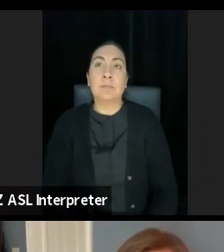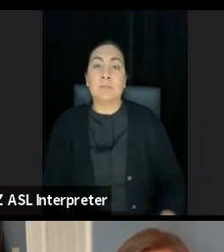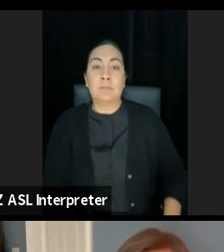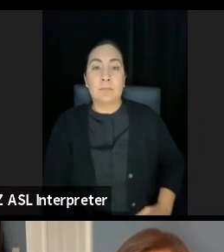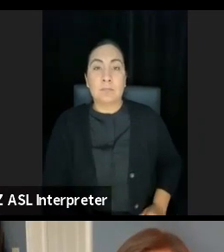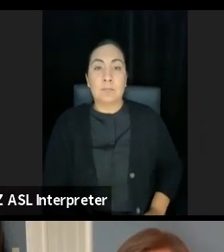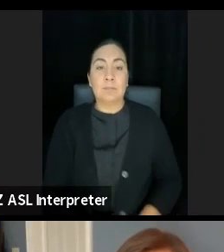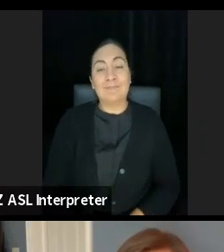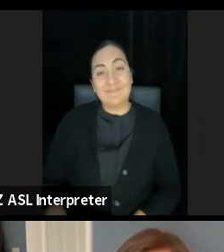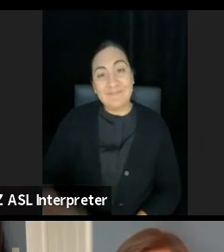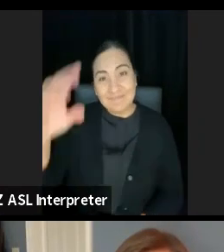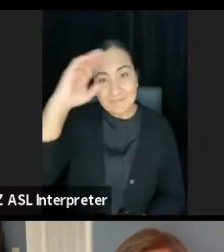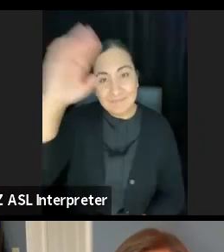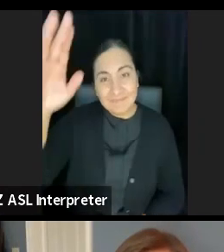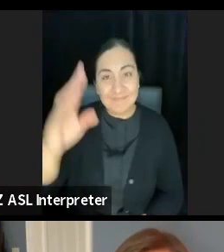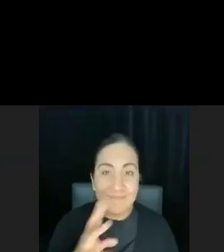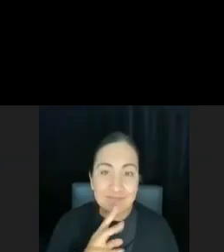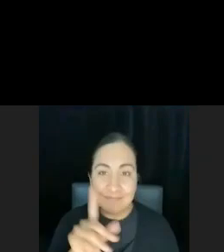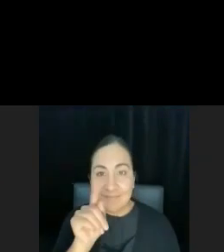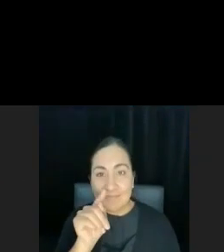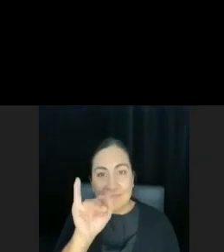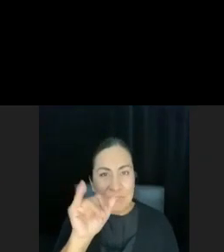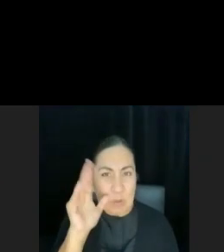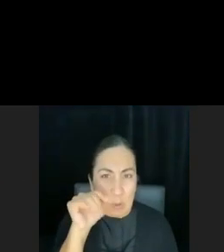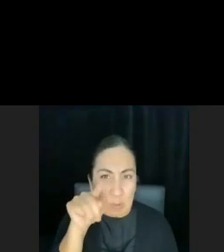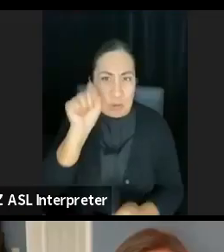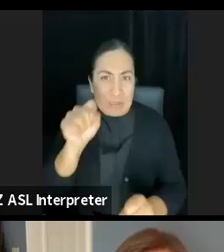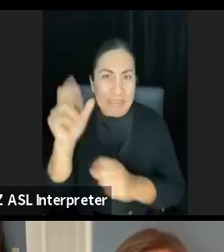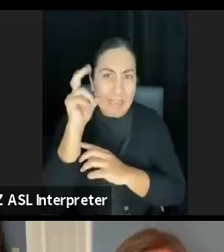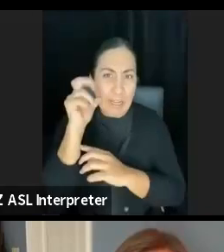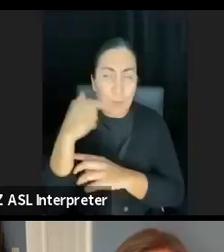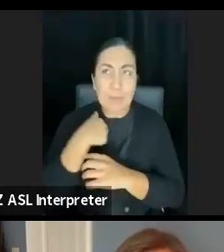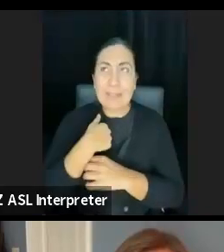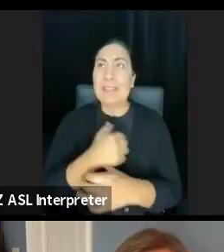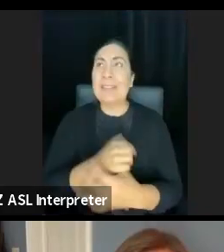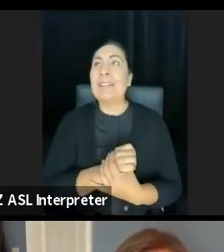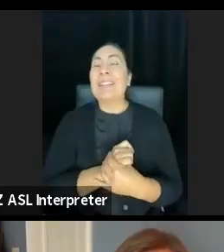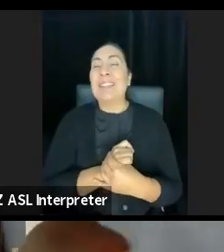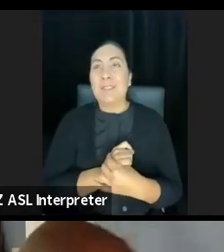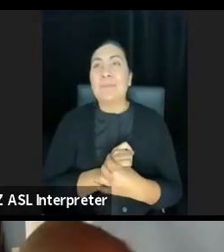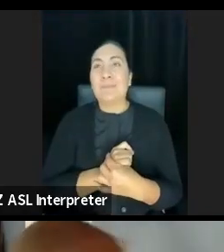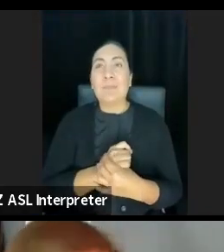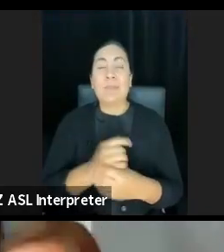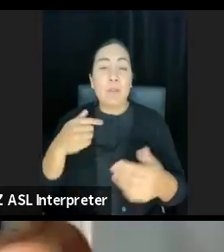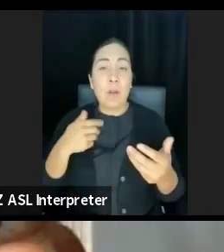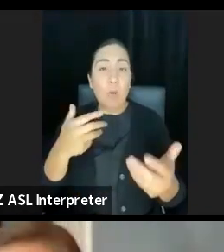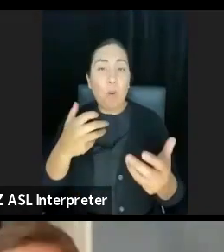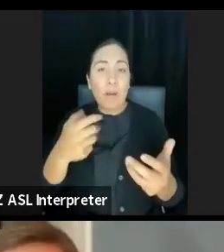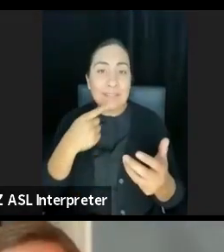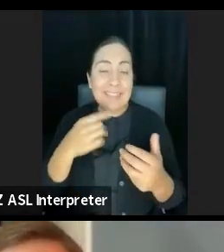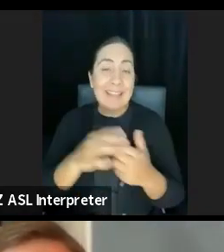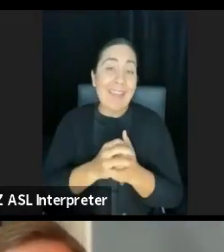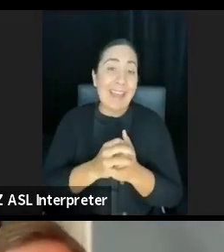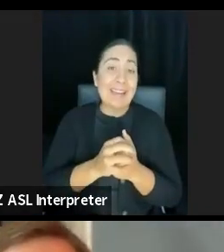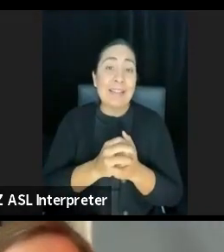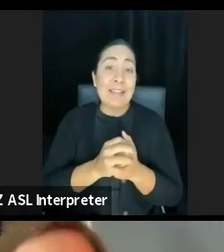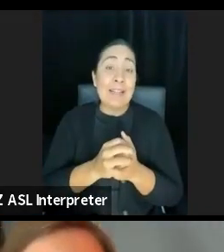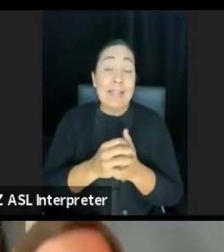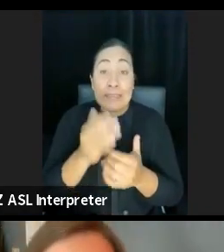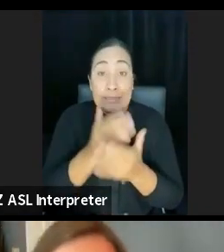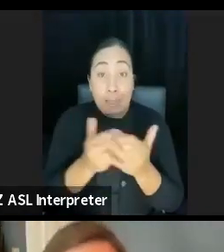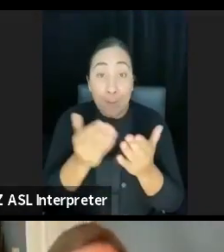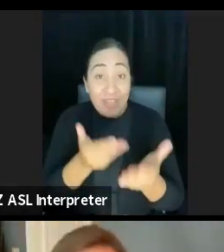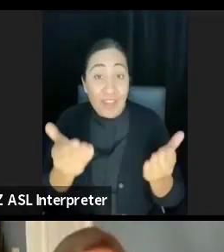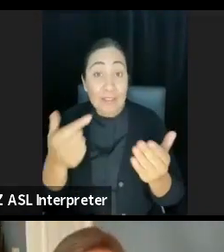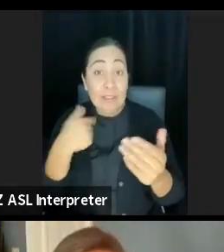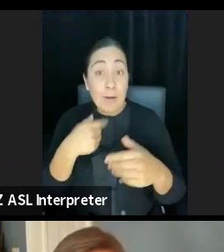Hey, this is Ty. Hope you can hear me here. I wanted to say that some things that, you know, I've been